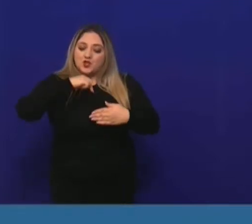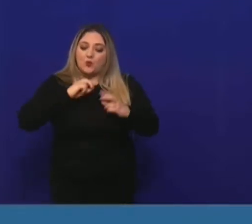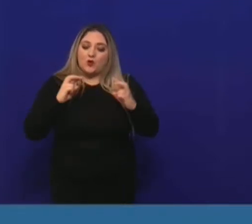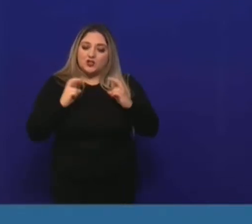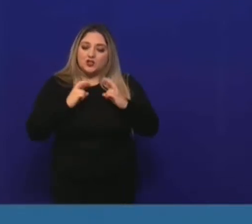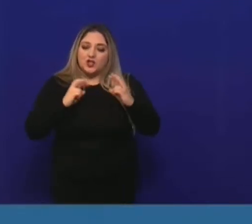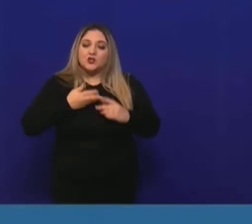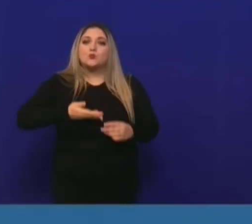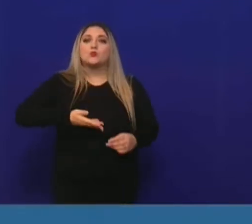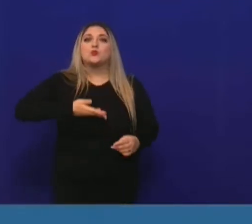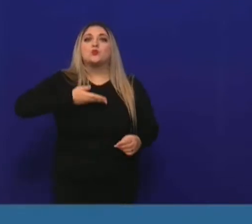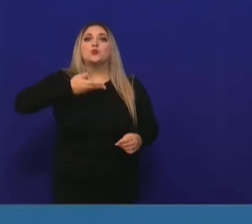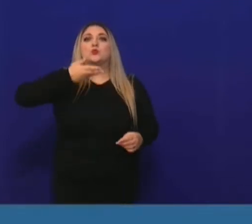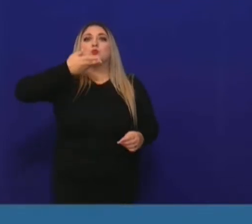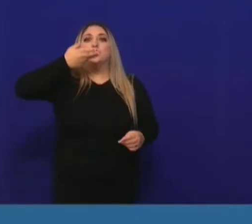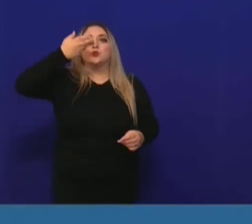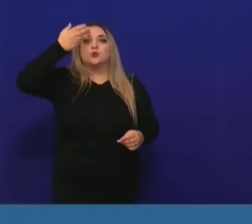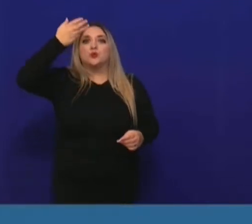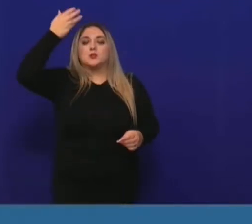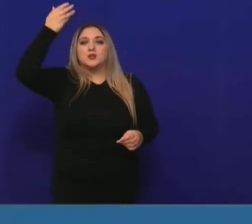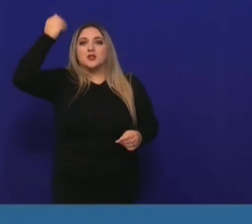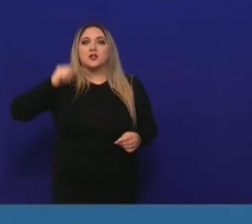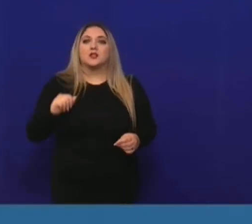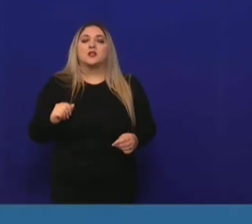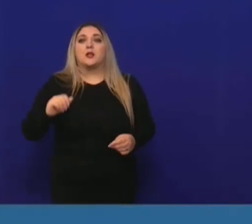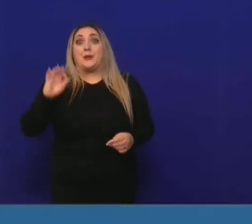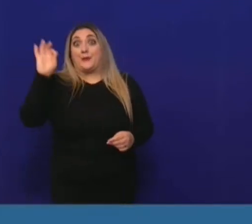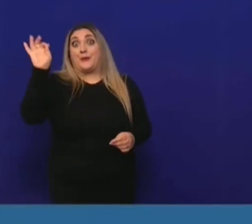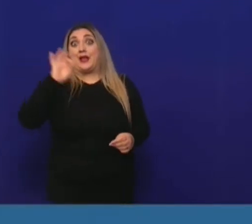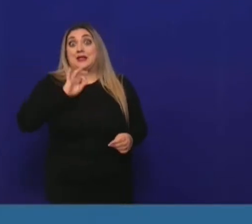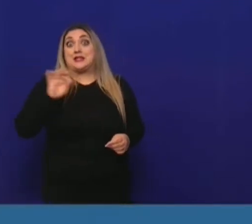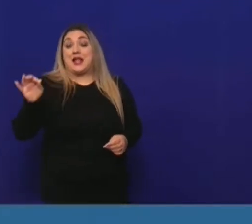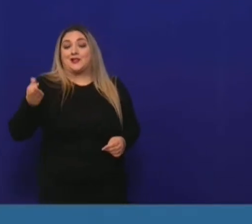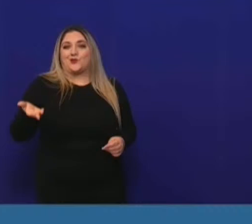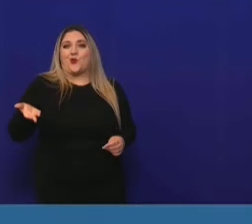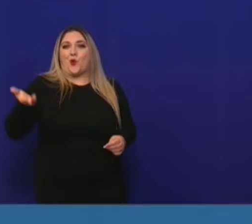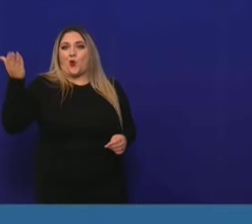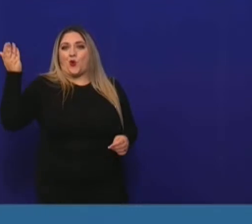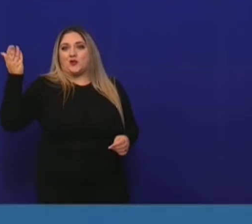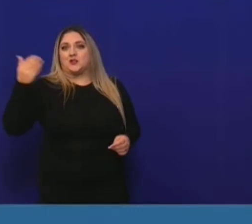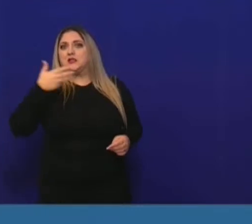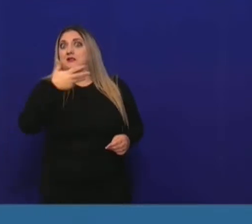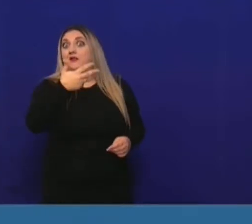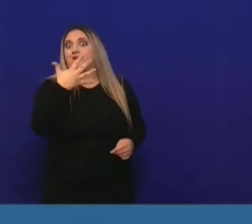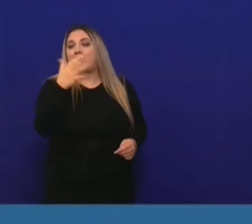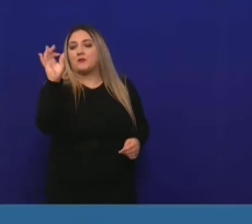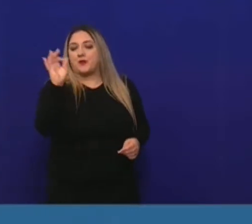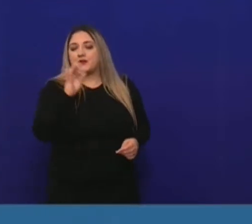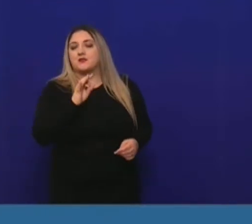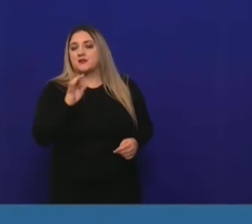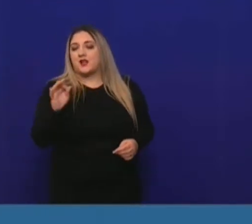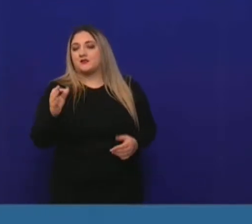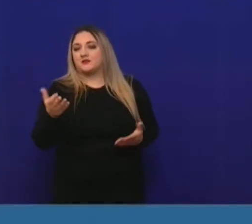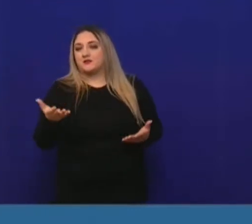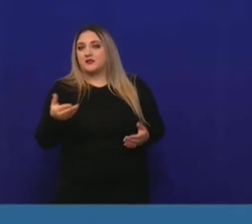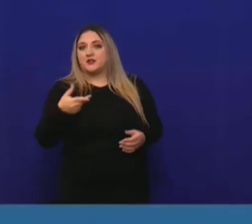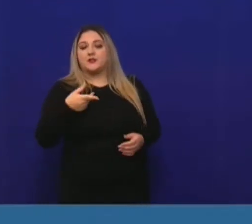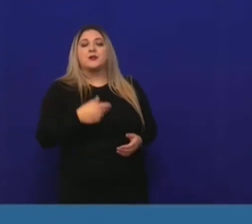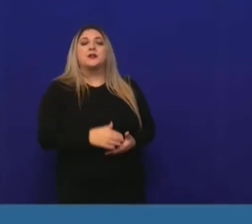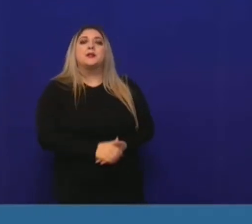jirnexxilek ittella l-immunità dik li qiegħda tiġi wkoll kwotata mill-clinical trials ta' 95% permezz tal-Pfizer